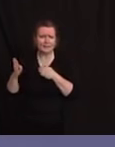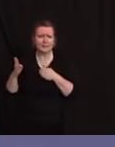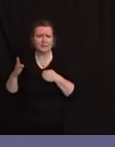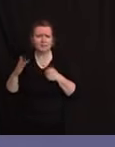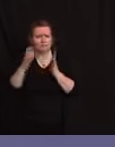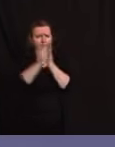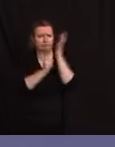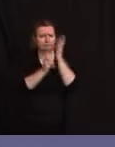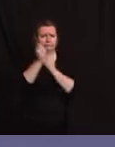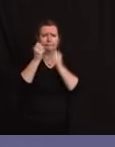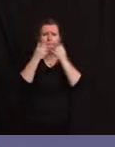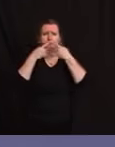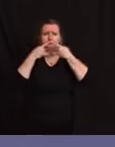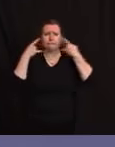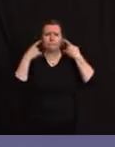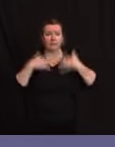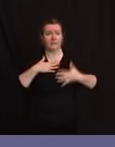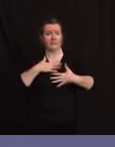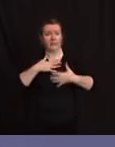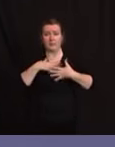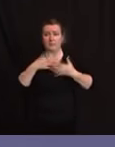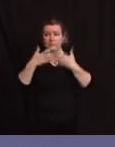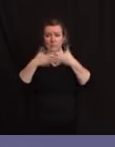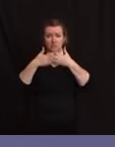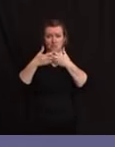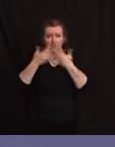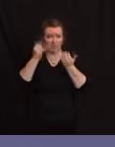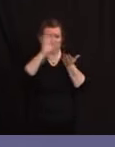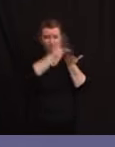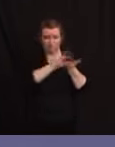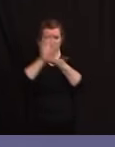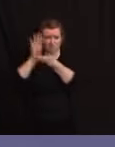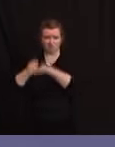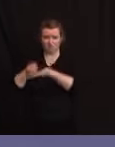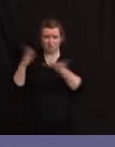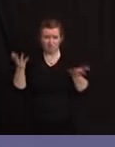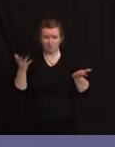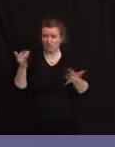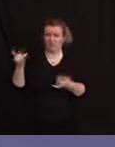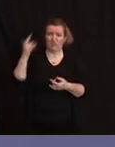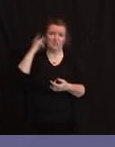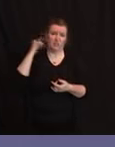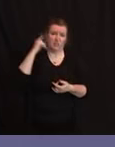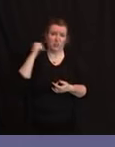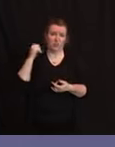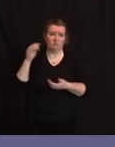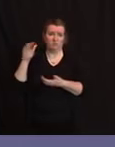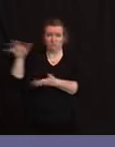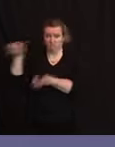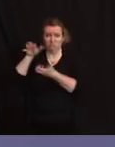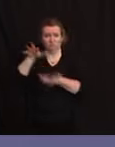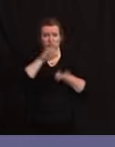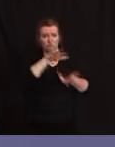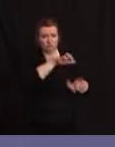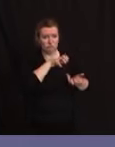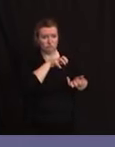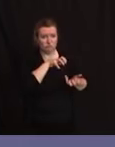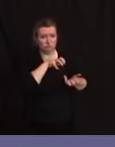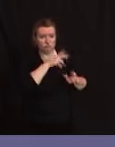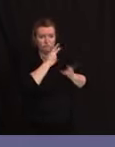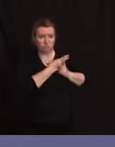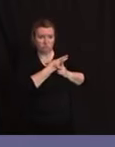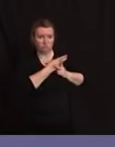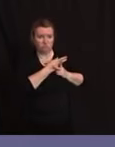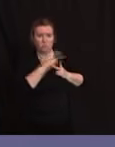need? California is apparently using its market leverage to suck up a lot of this material and then distribute it to other states